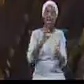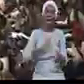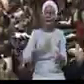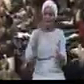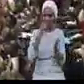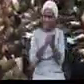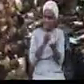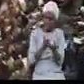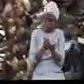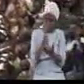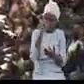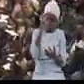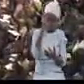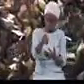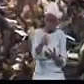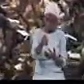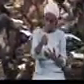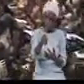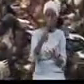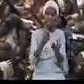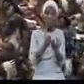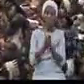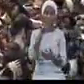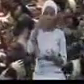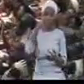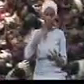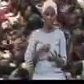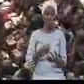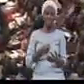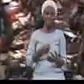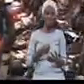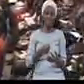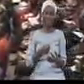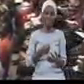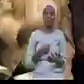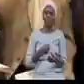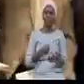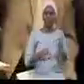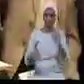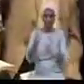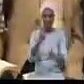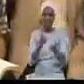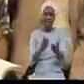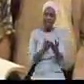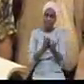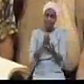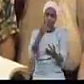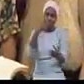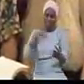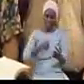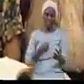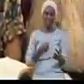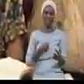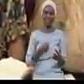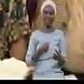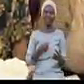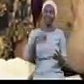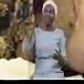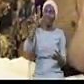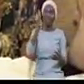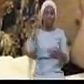you. Through me. Say through me. God will make